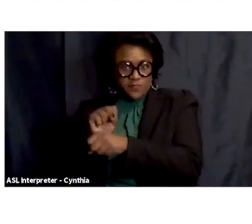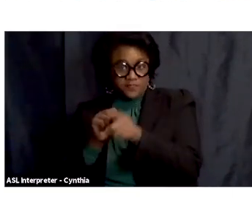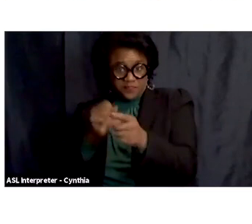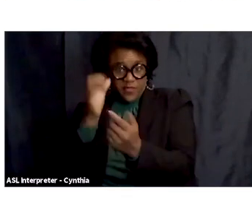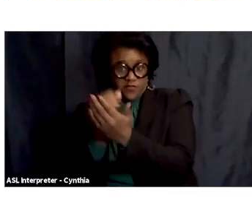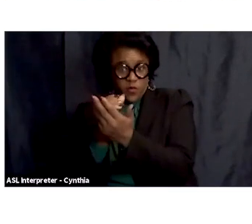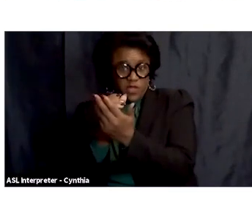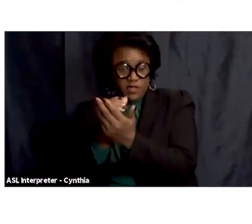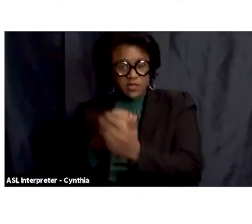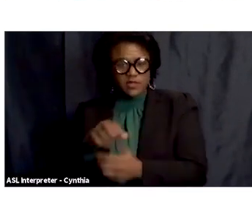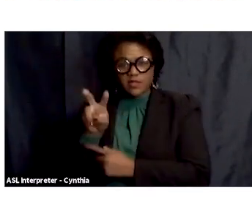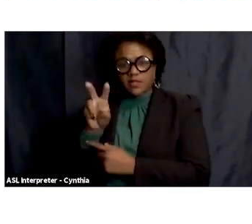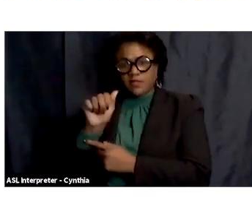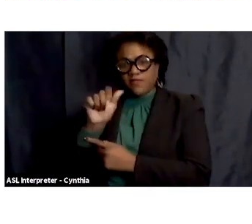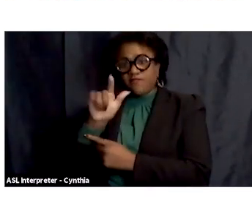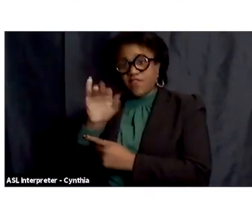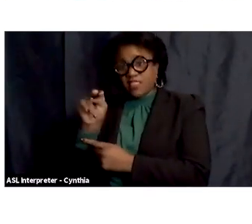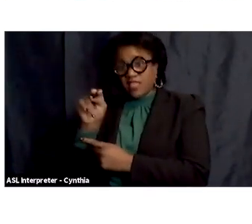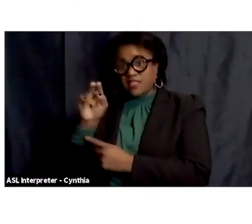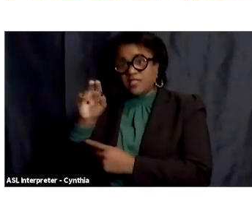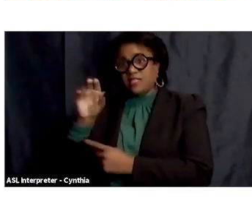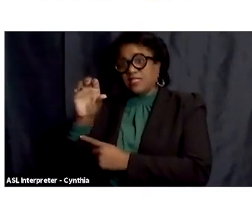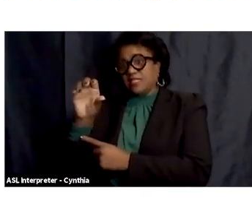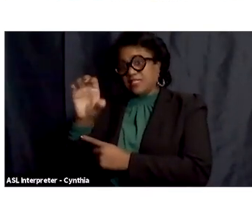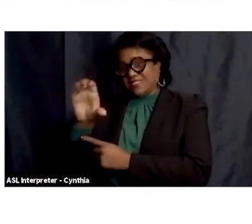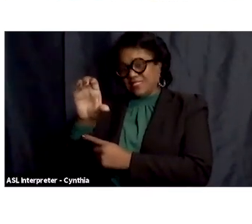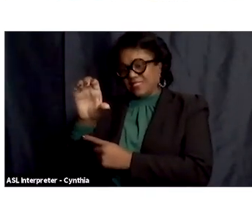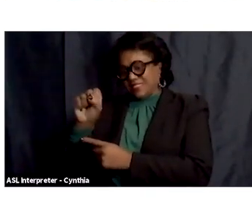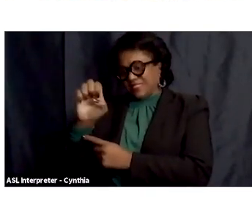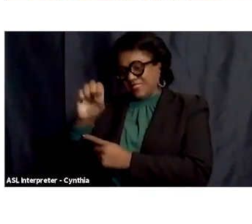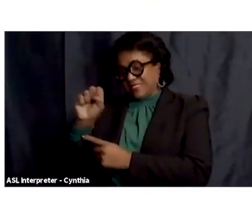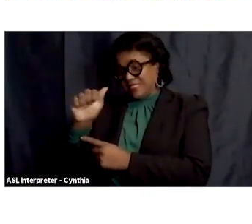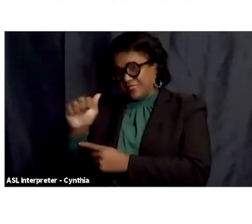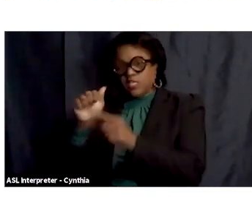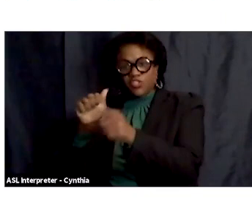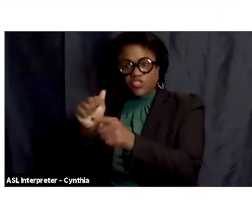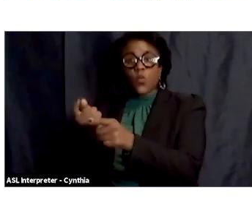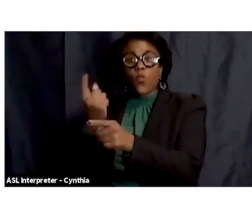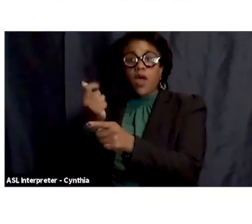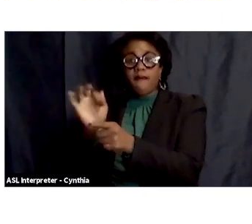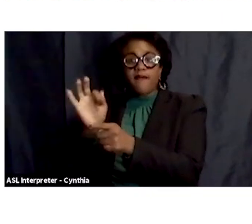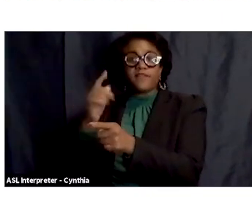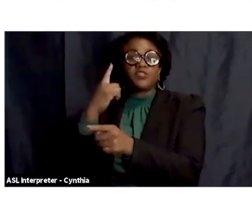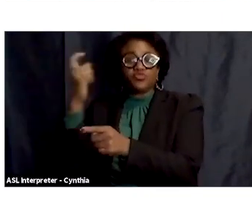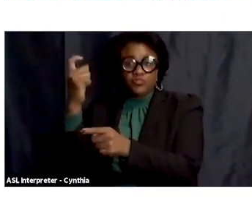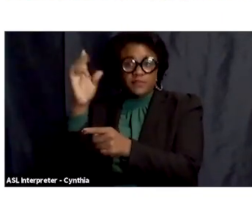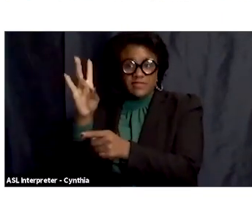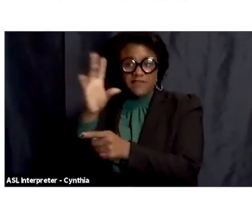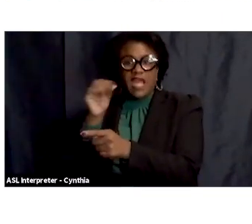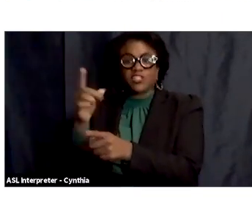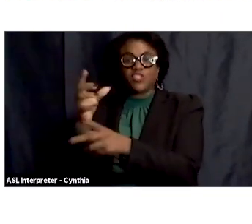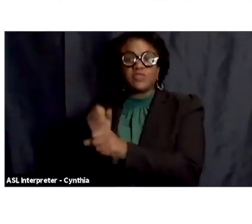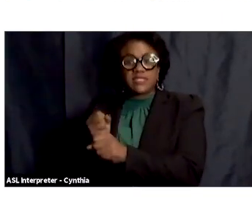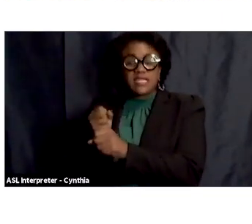of Belen Sisa, who is one of the part of the Dream 7. She's also a DACA recipient. That